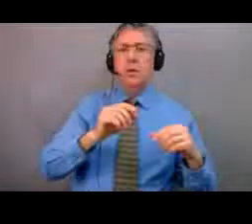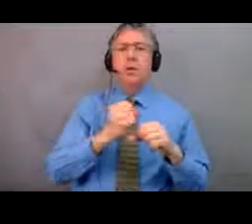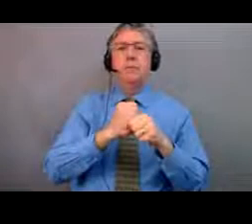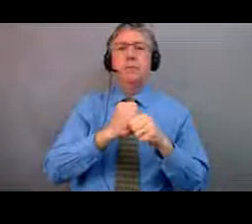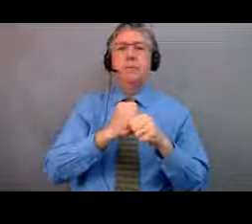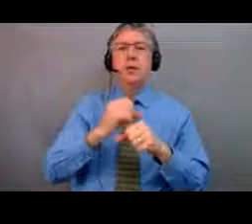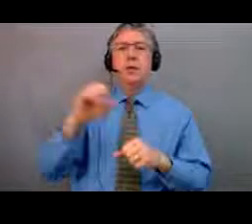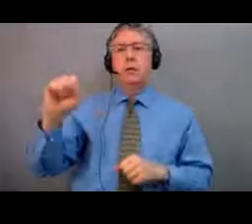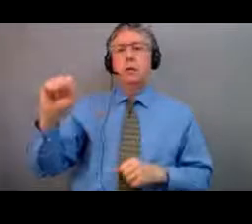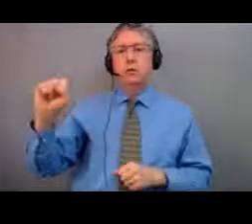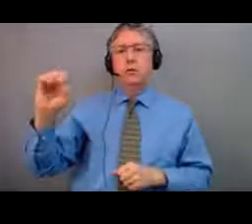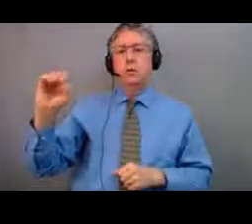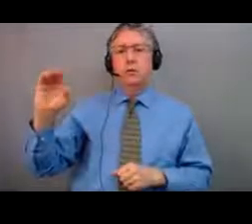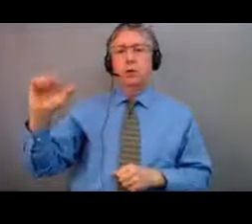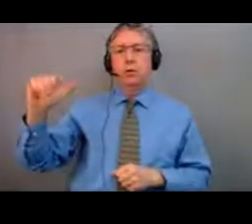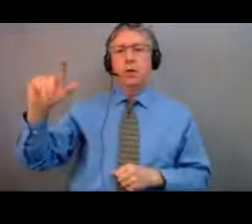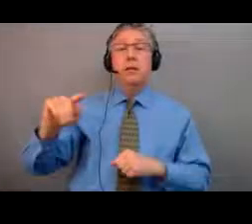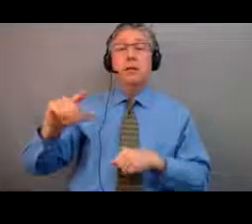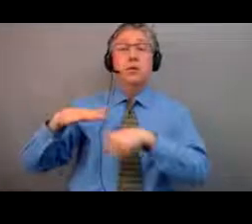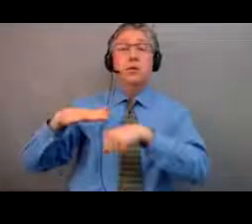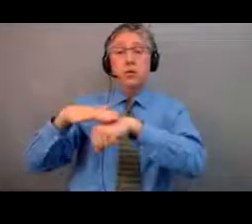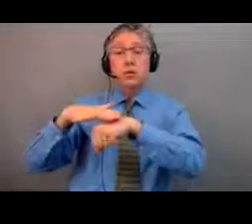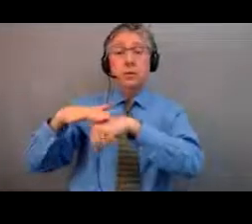Network, which now has 10